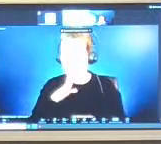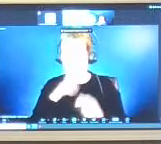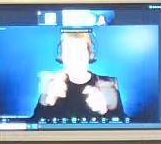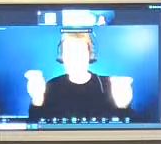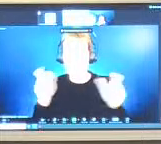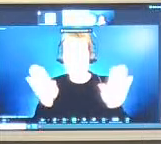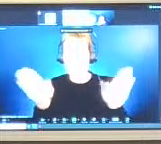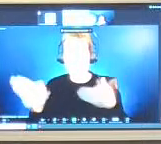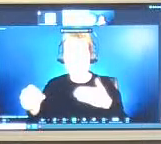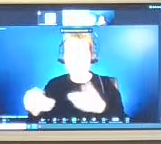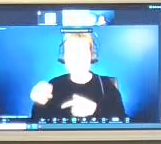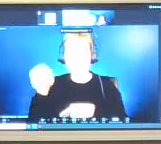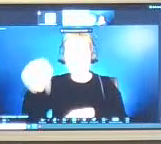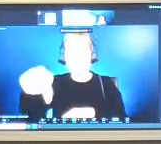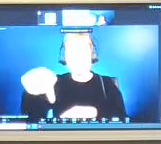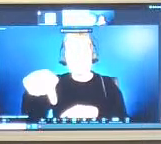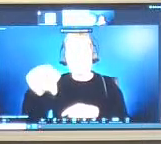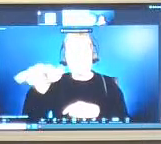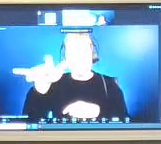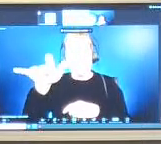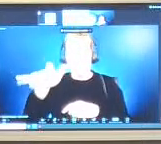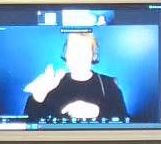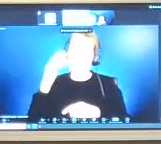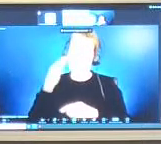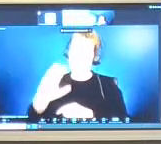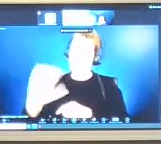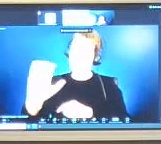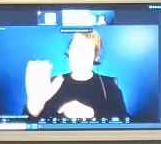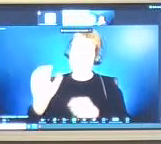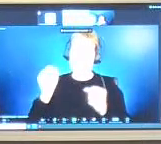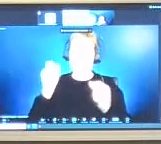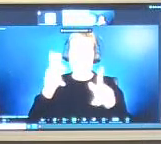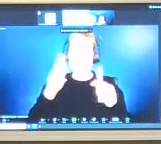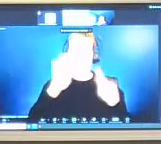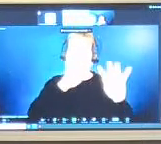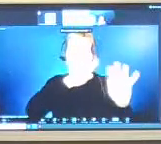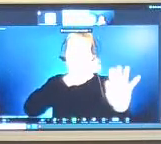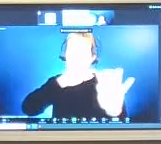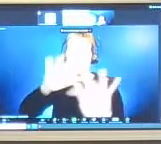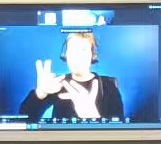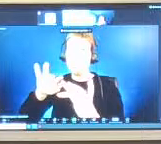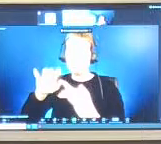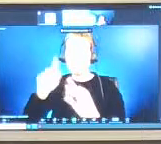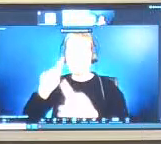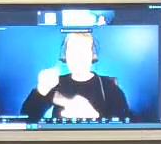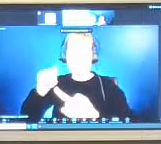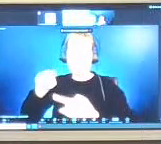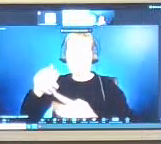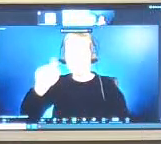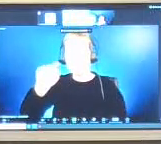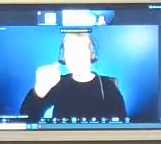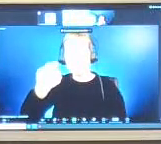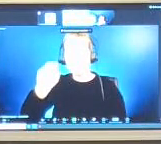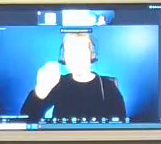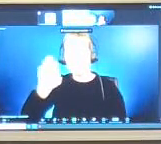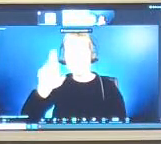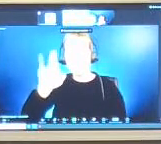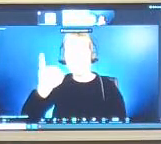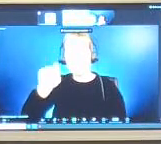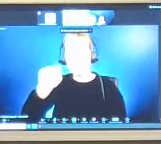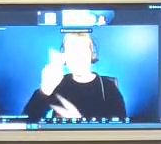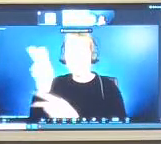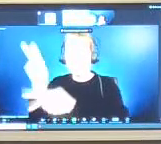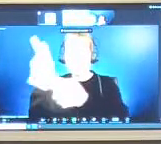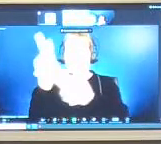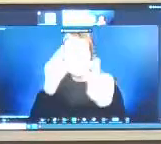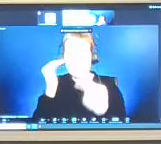city, and people love to come here. So want to make sure that city council and the mayor